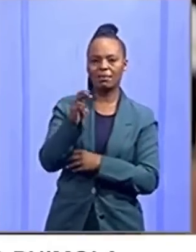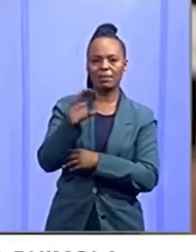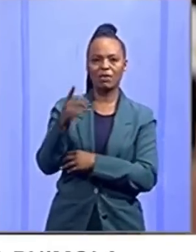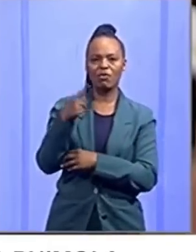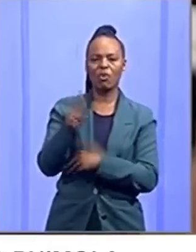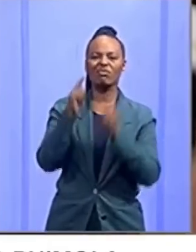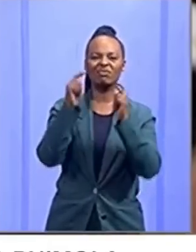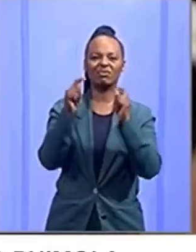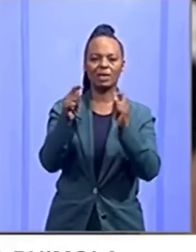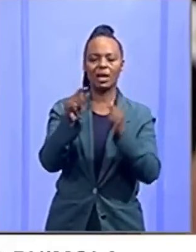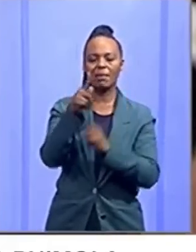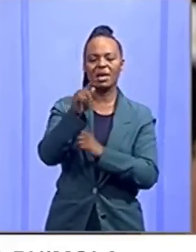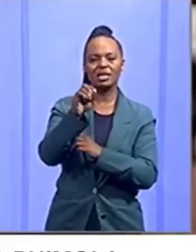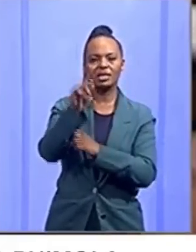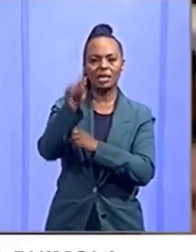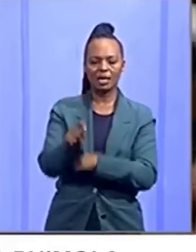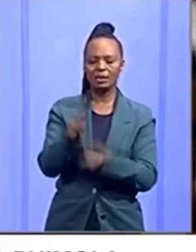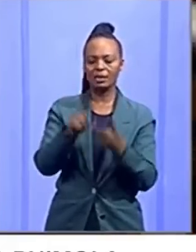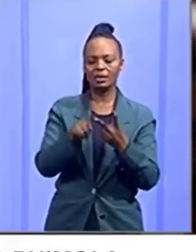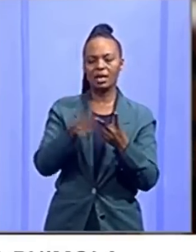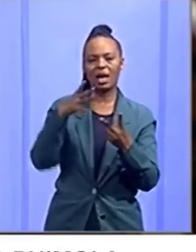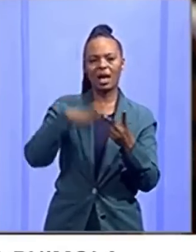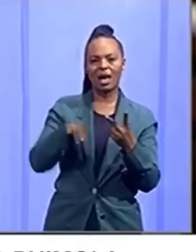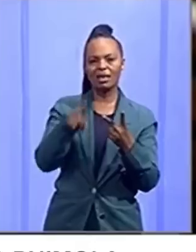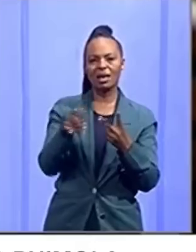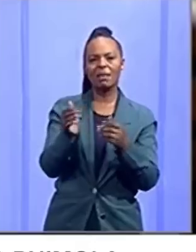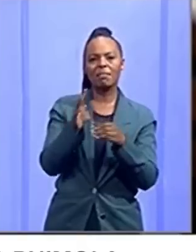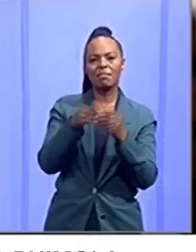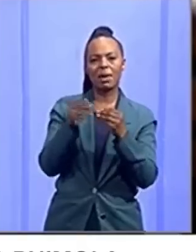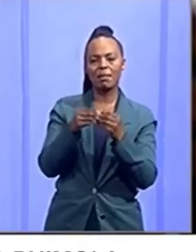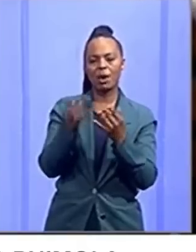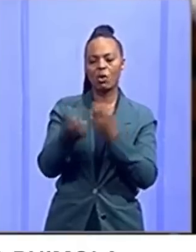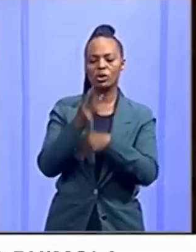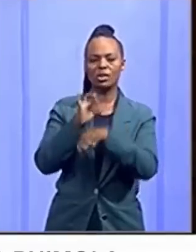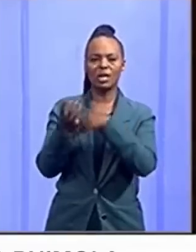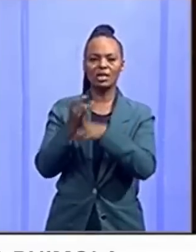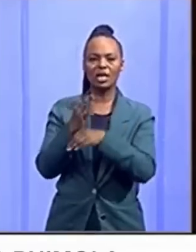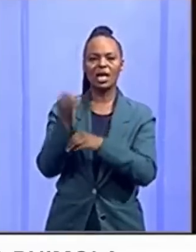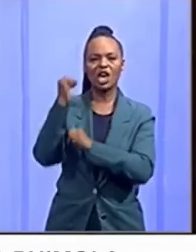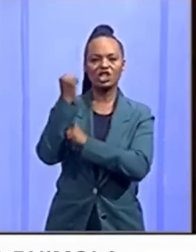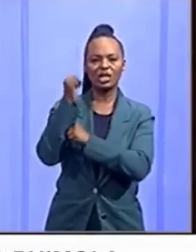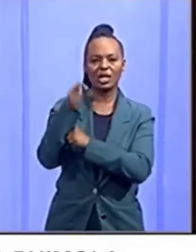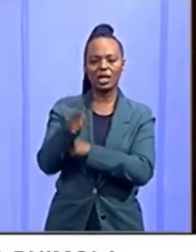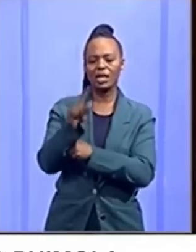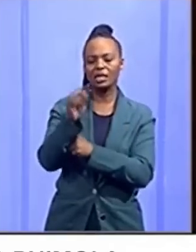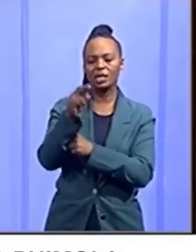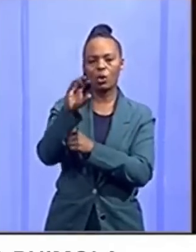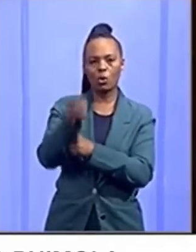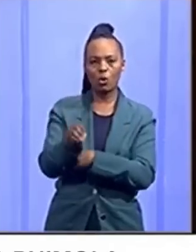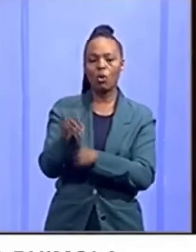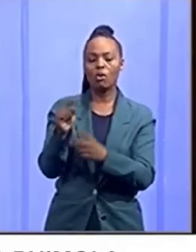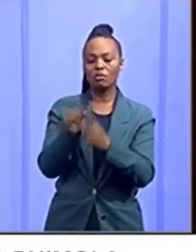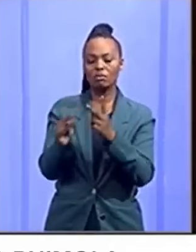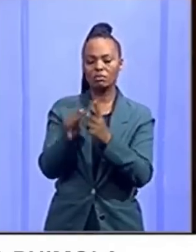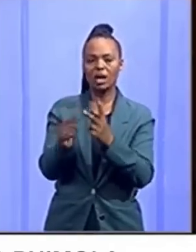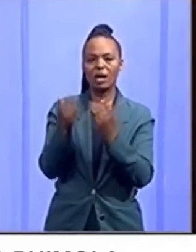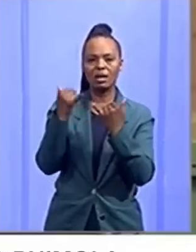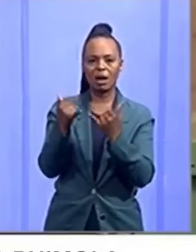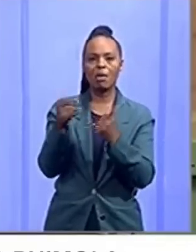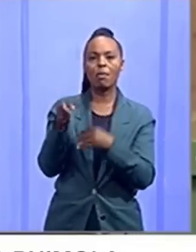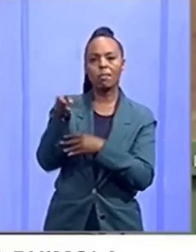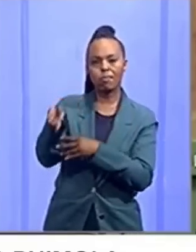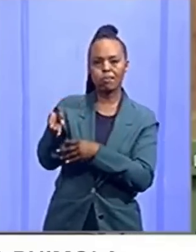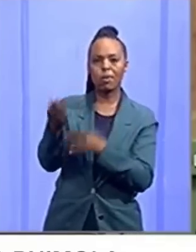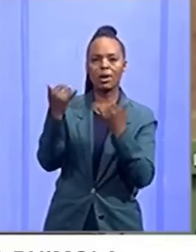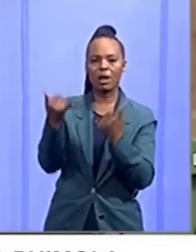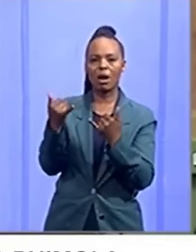setšhaba Patience Mokhadi ga mmogo le mokaedi wa babereki consulting engineering Tshego le kae Motaung bone ba ne ba dutse kwa lefelong